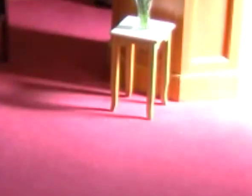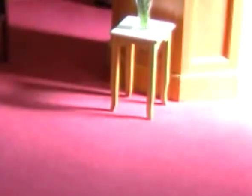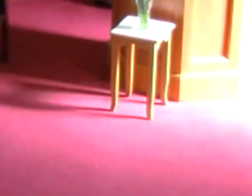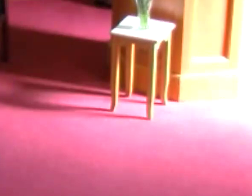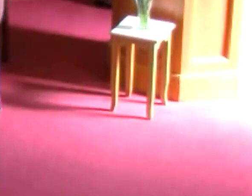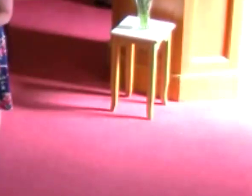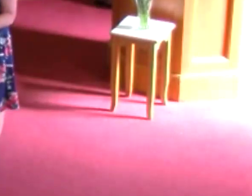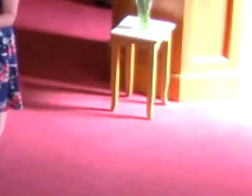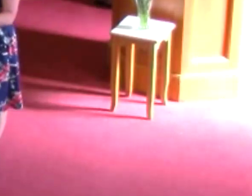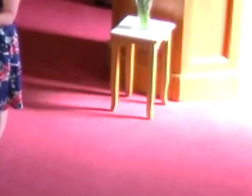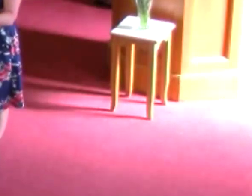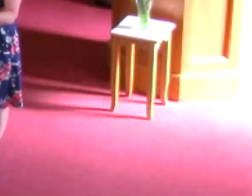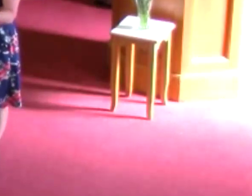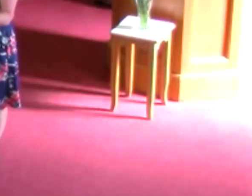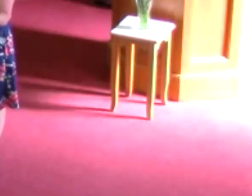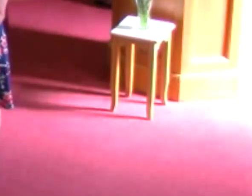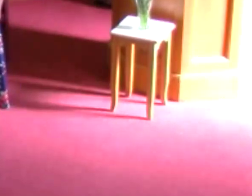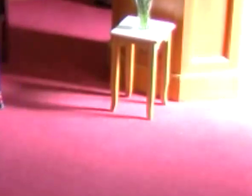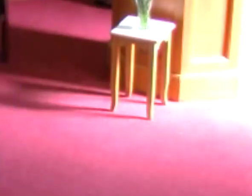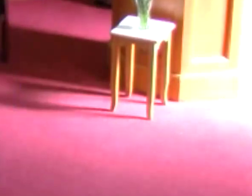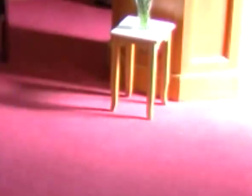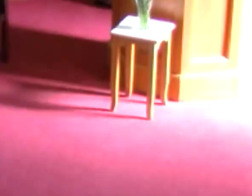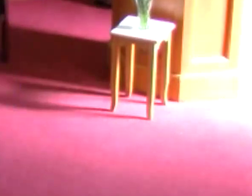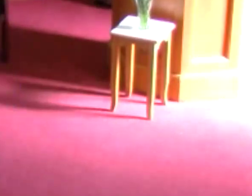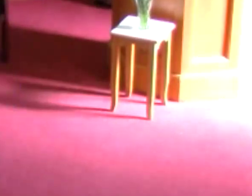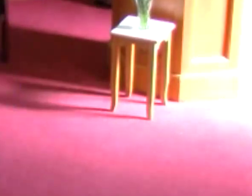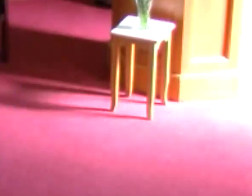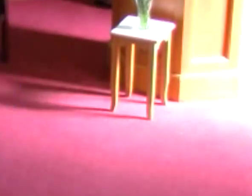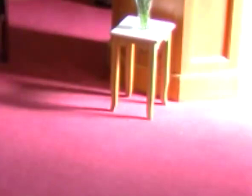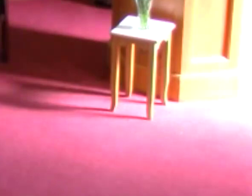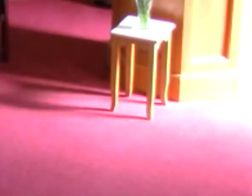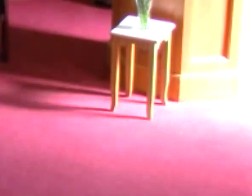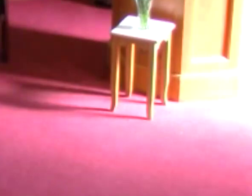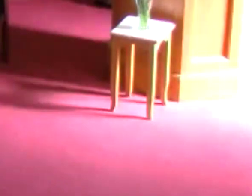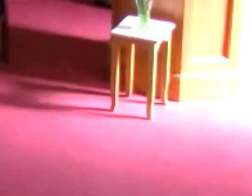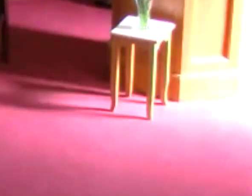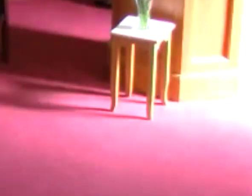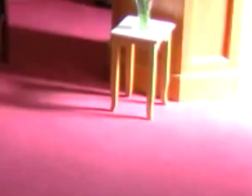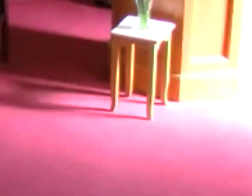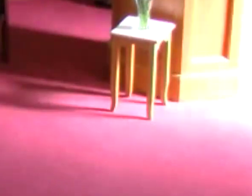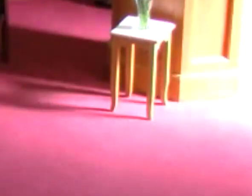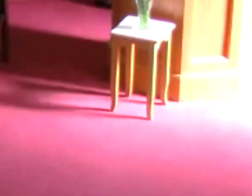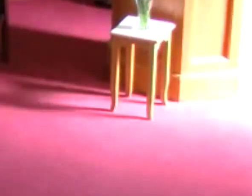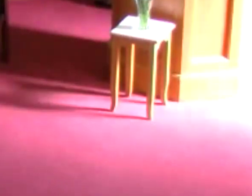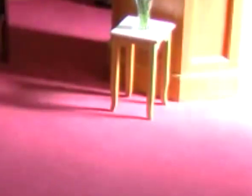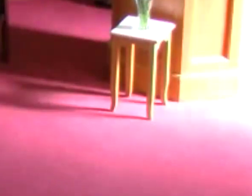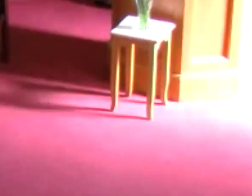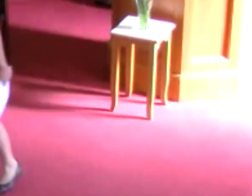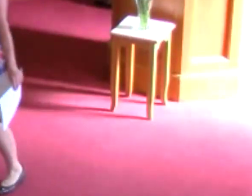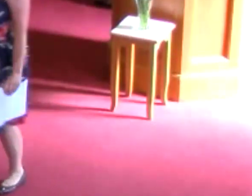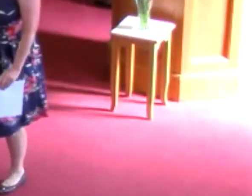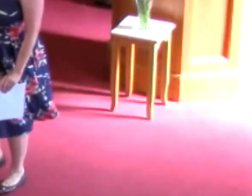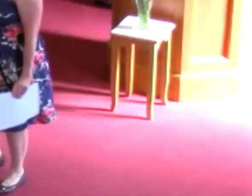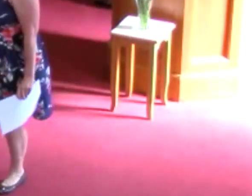come in. Open your hearts, everyone. Up. Open